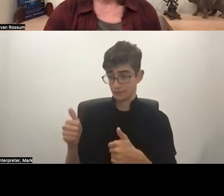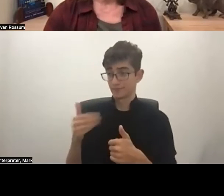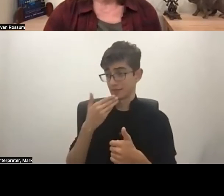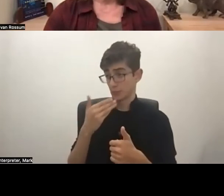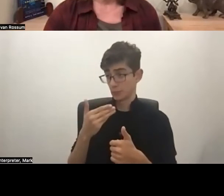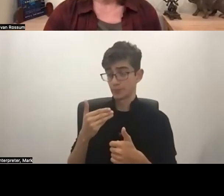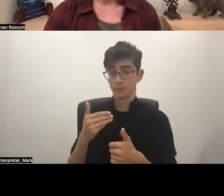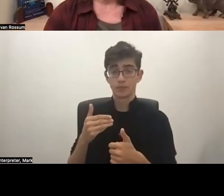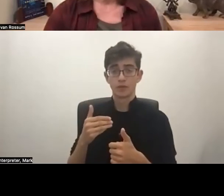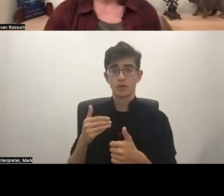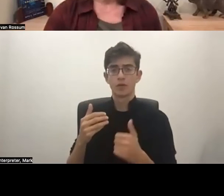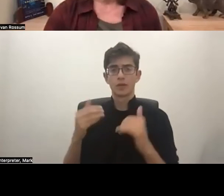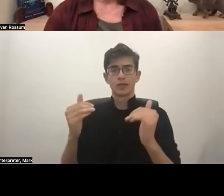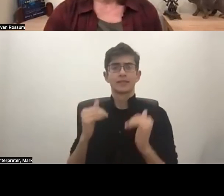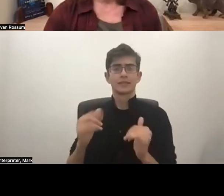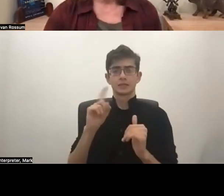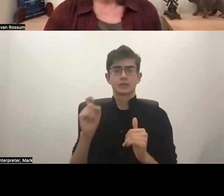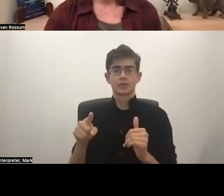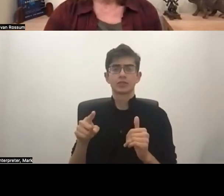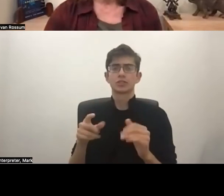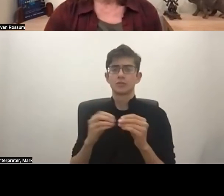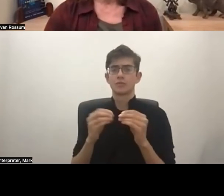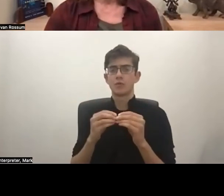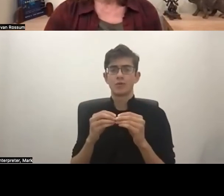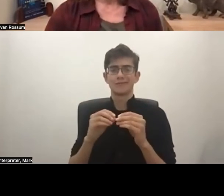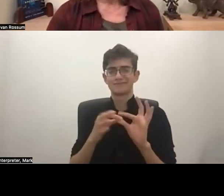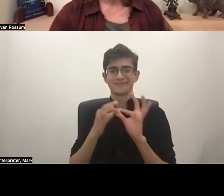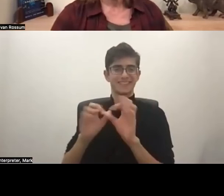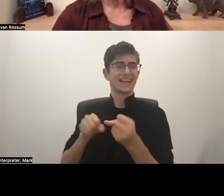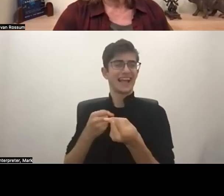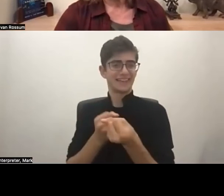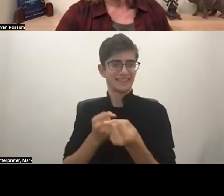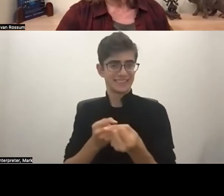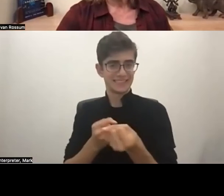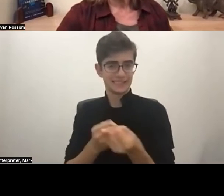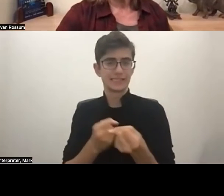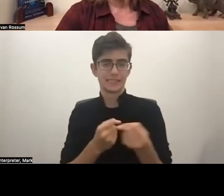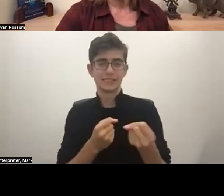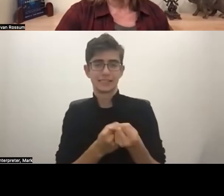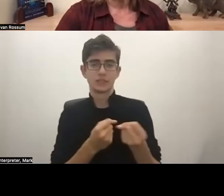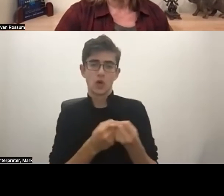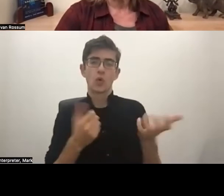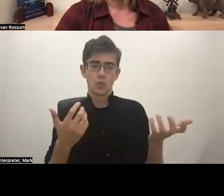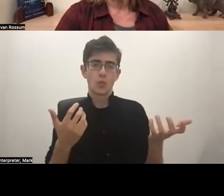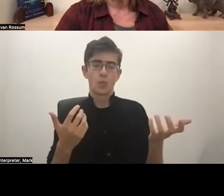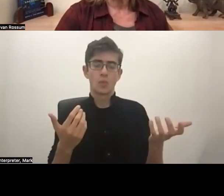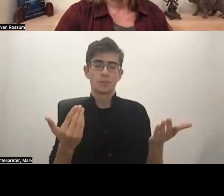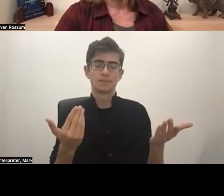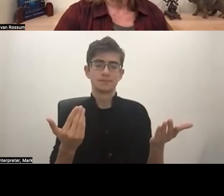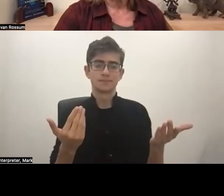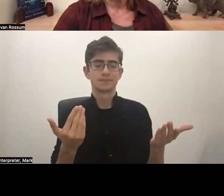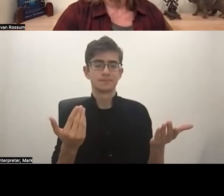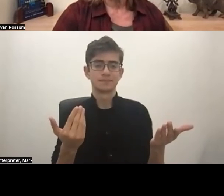Here's a good question, kind of moving on to more of the advocacy side of things. On the same notion of reading in the